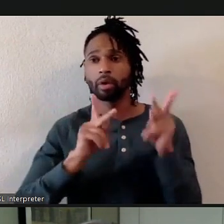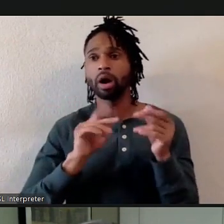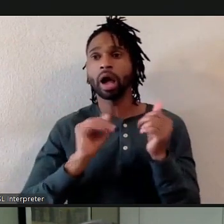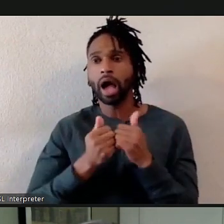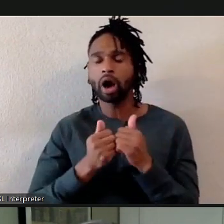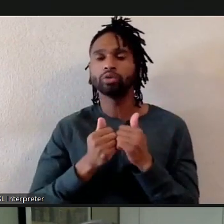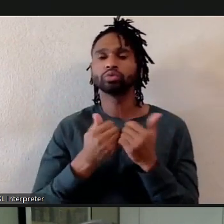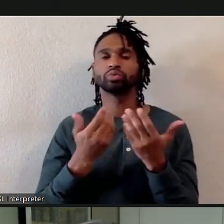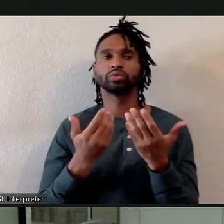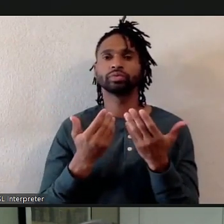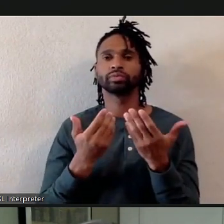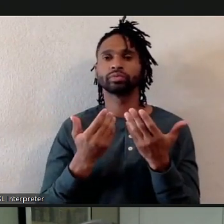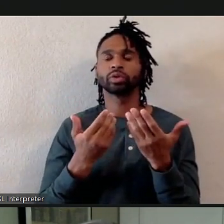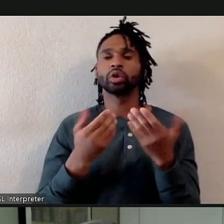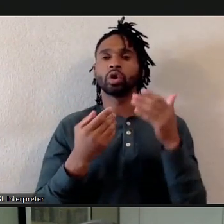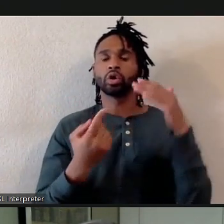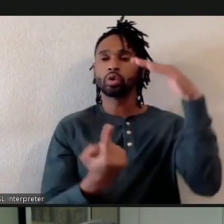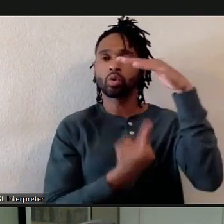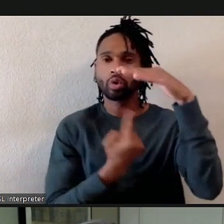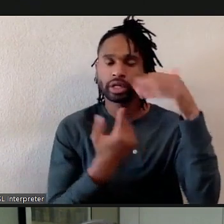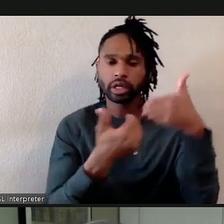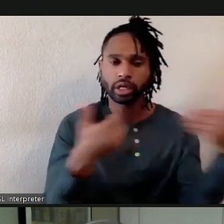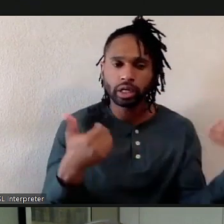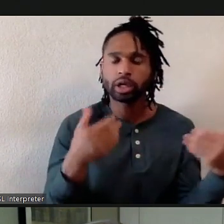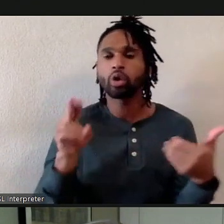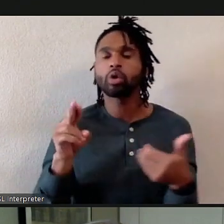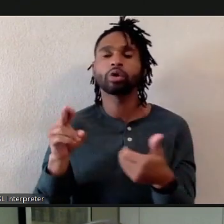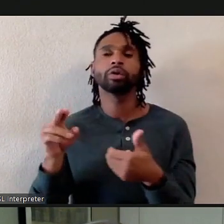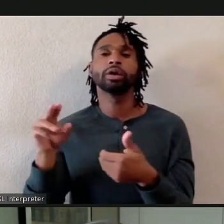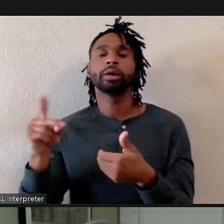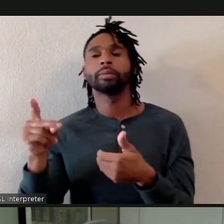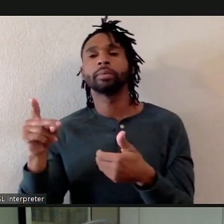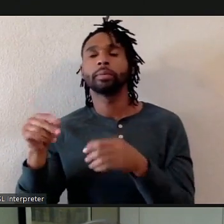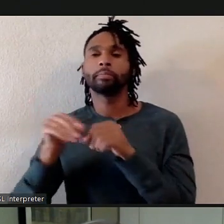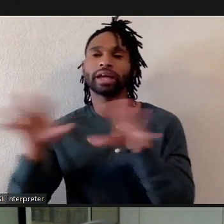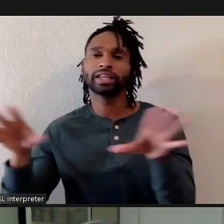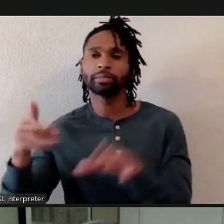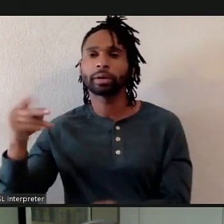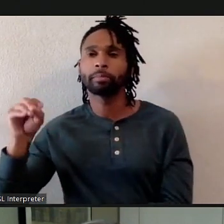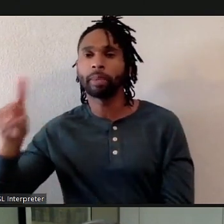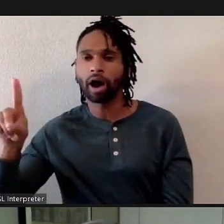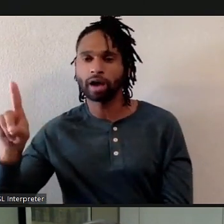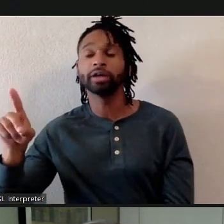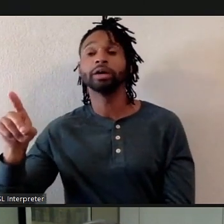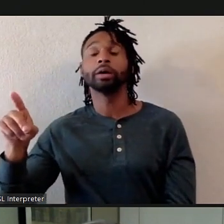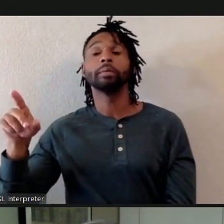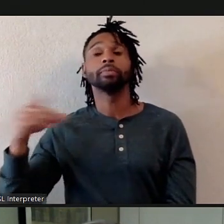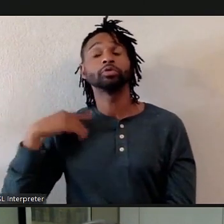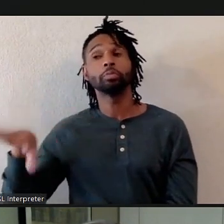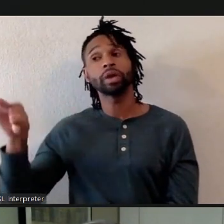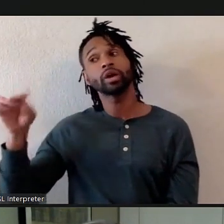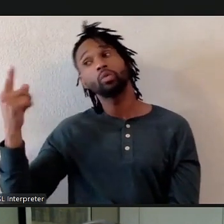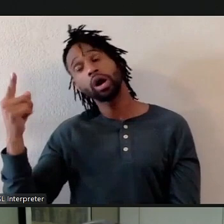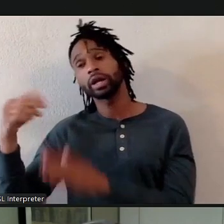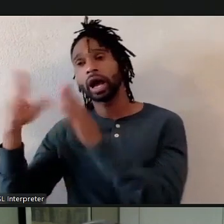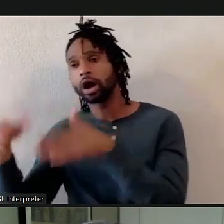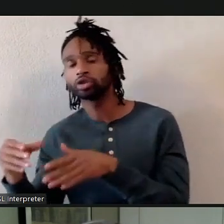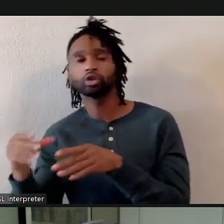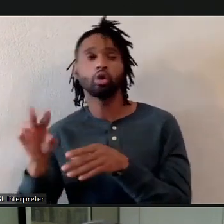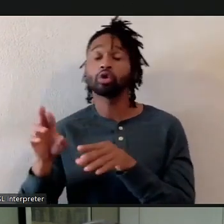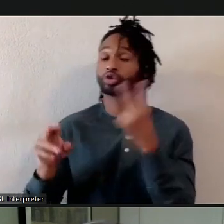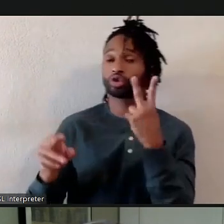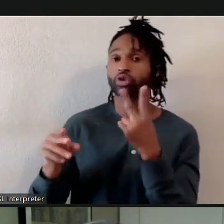form quarantines or pandemic pods. Basically, you pick another household or two and you interact with them and